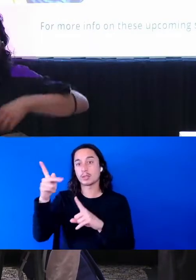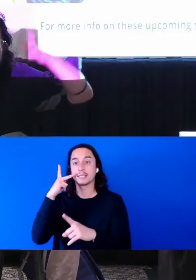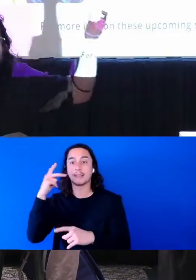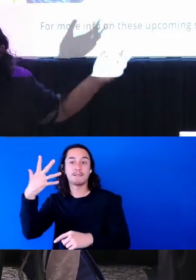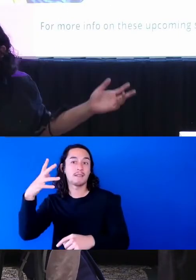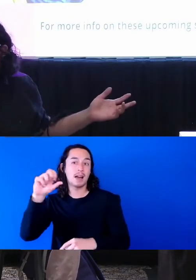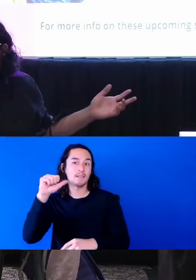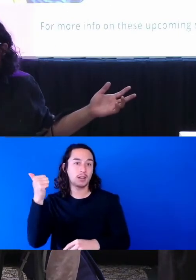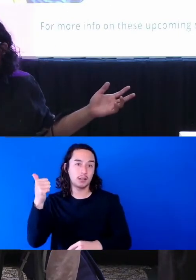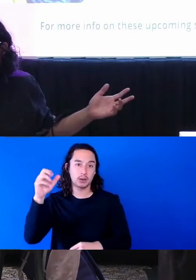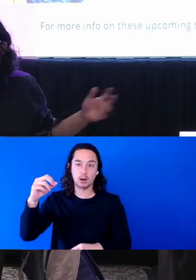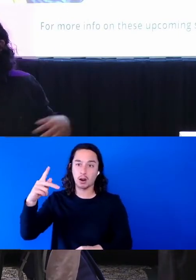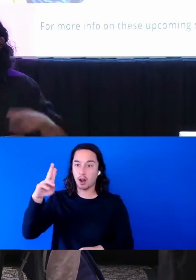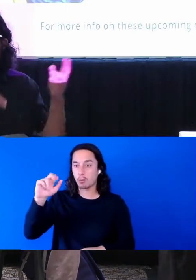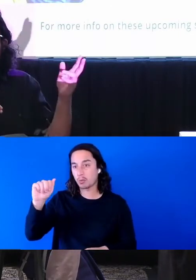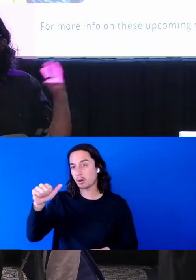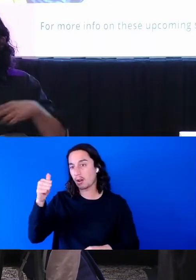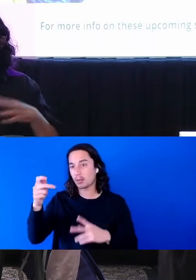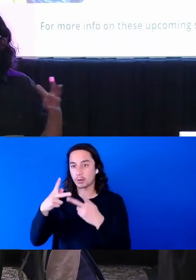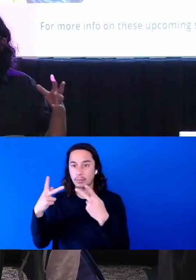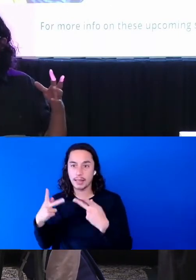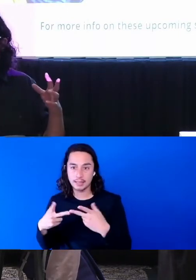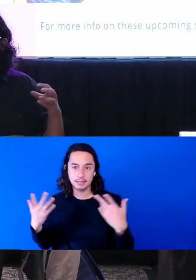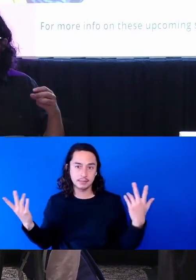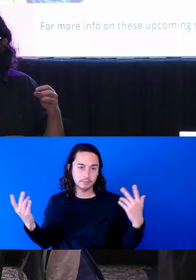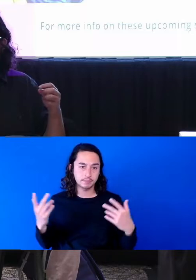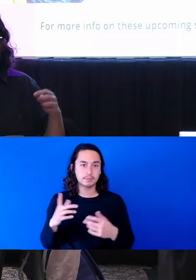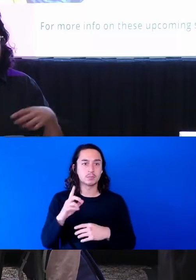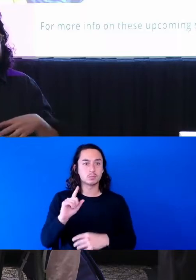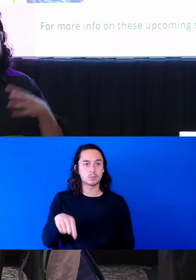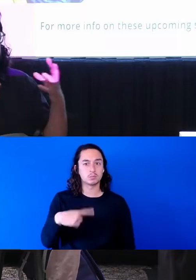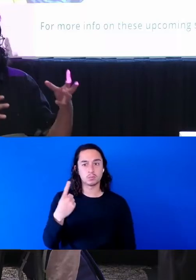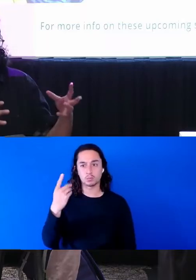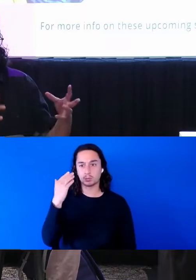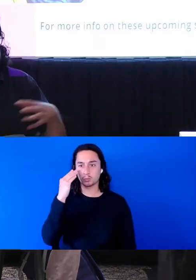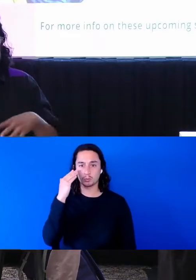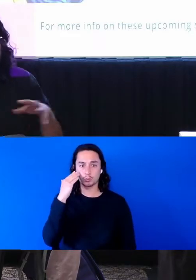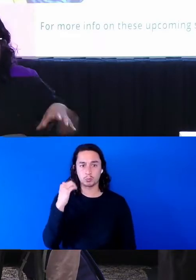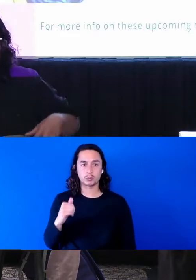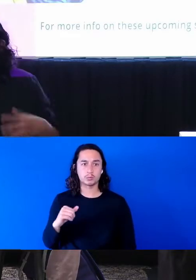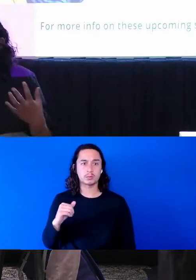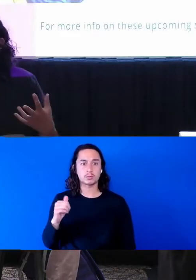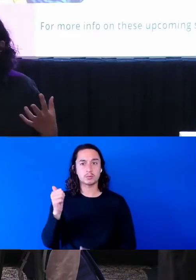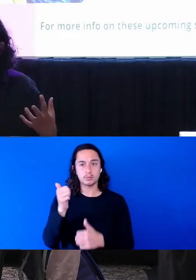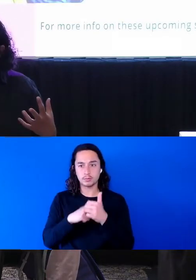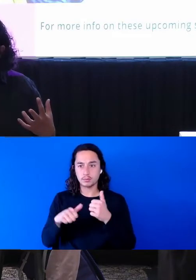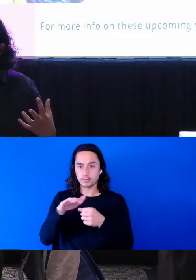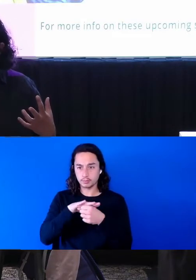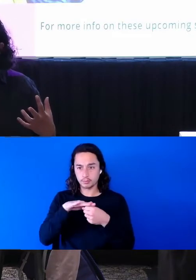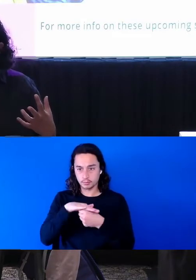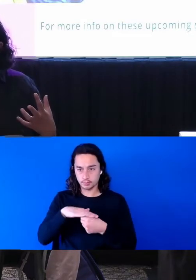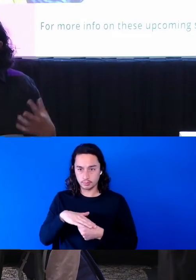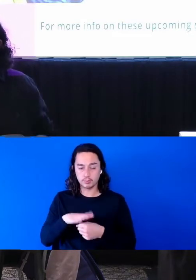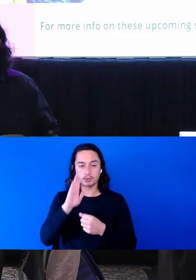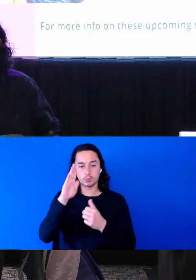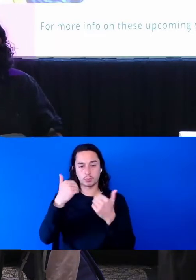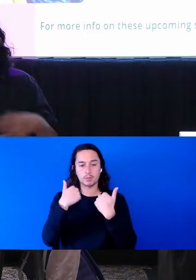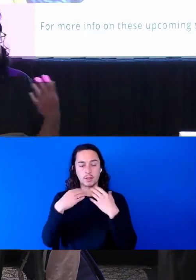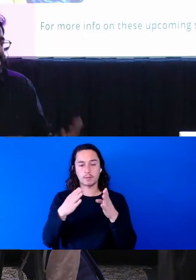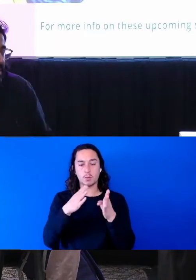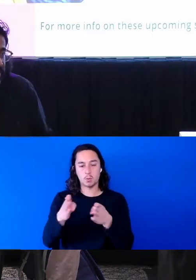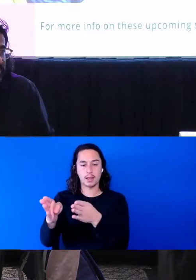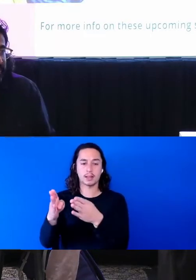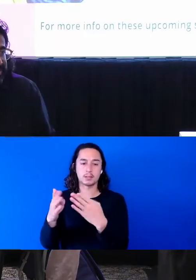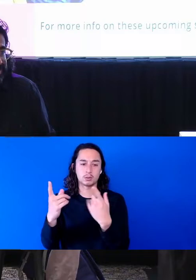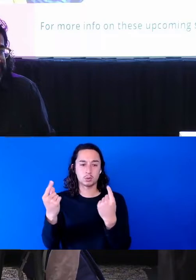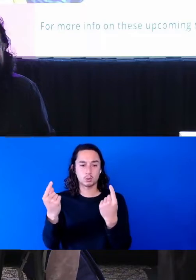in Philly and New York, wherever. And just to know that every locality is gonna have a way we do the thing, and there are different